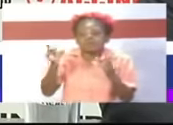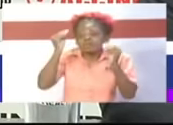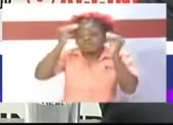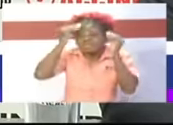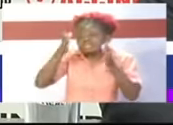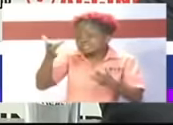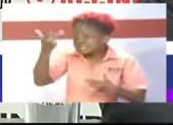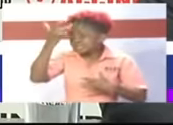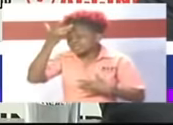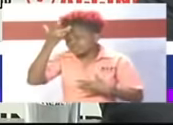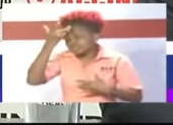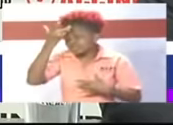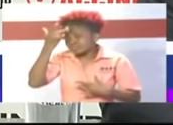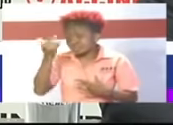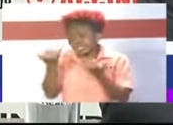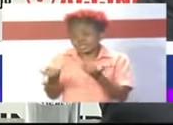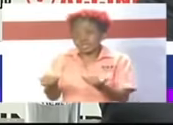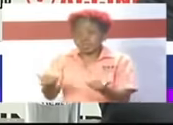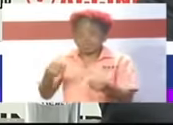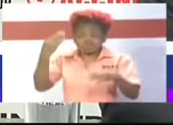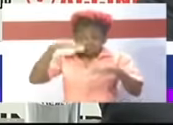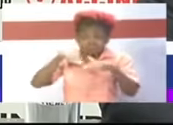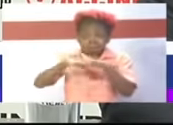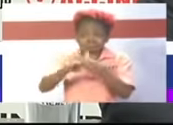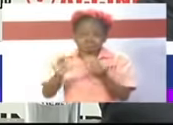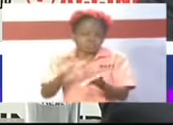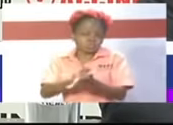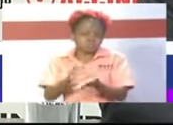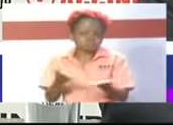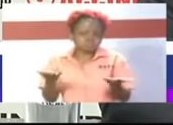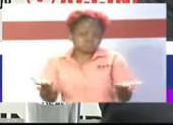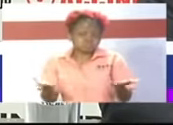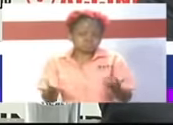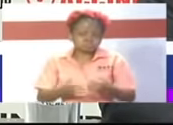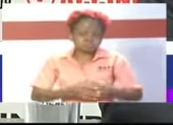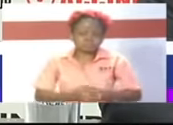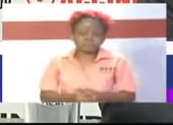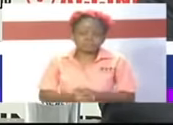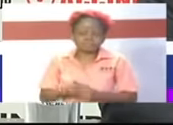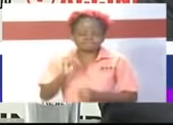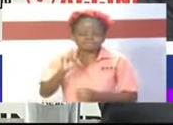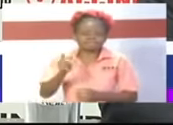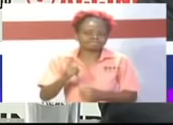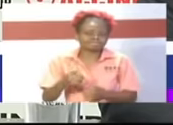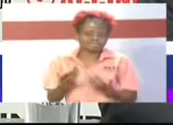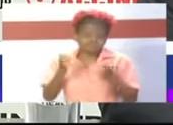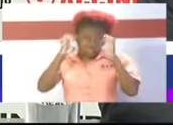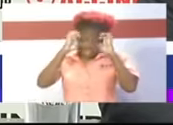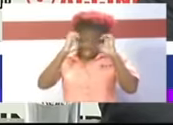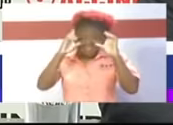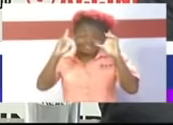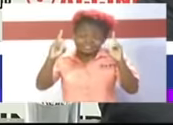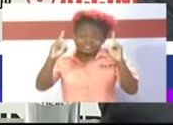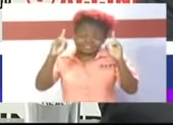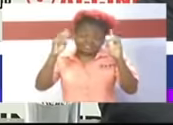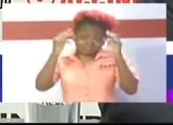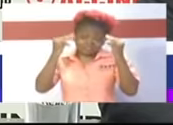that information. At this point, the best source for that information would still be the Education Ministry and the health team that